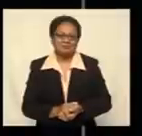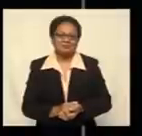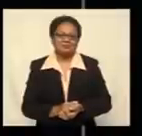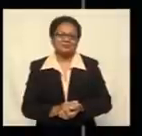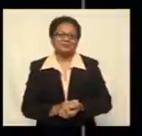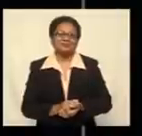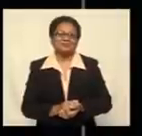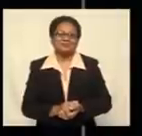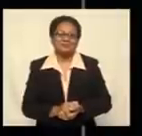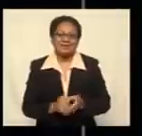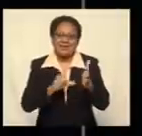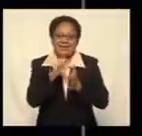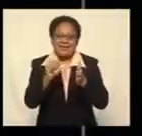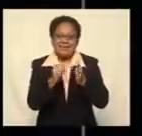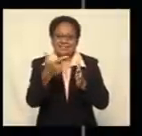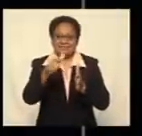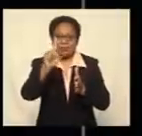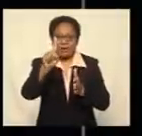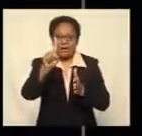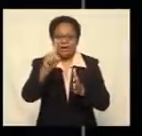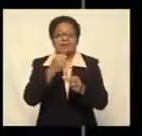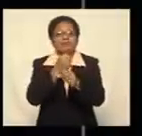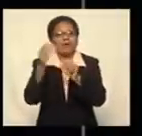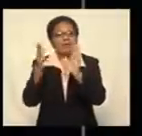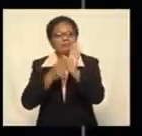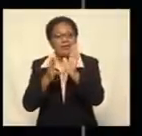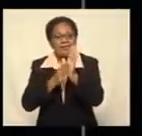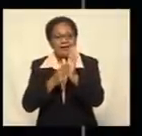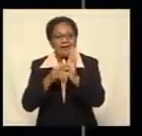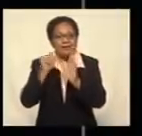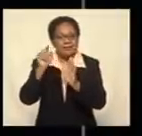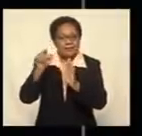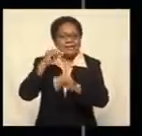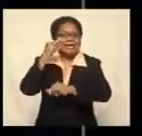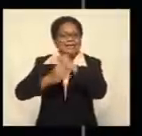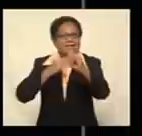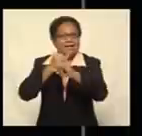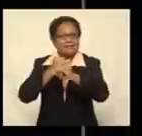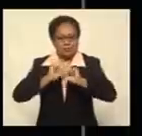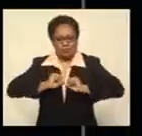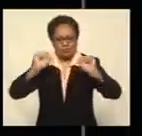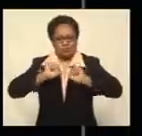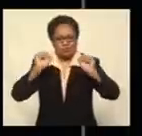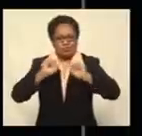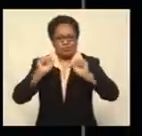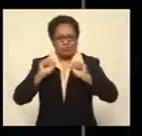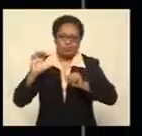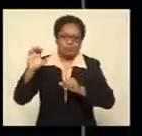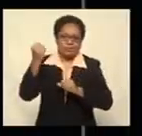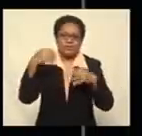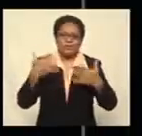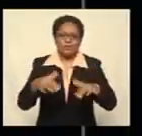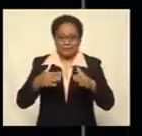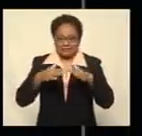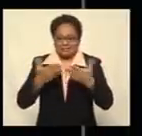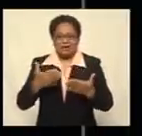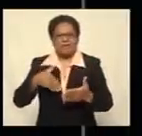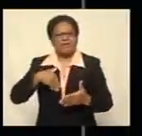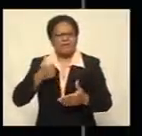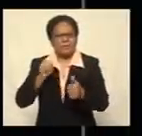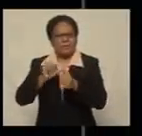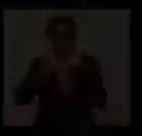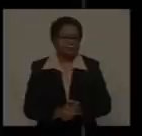At the age of 71, a grandmother and international weightlifting champion says she feels better now than what she did